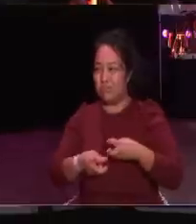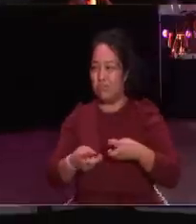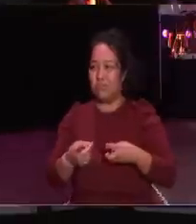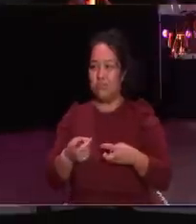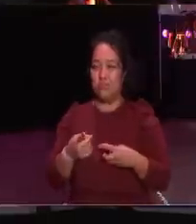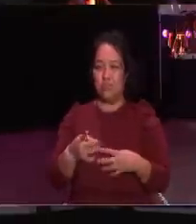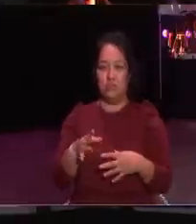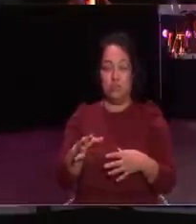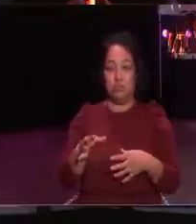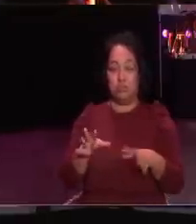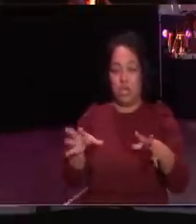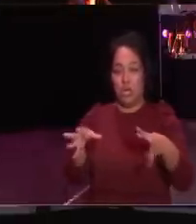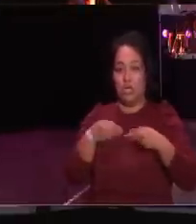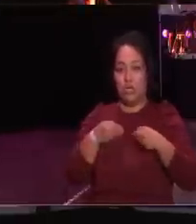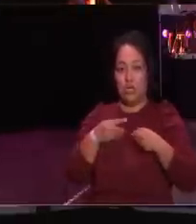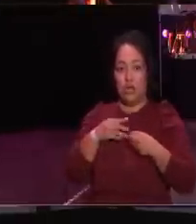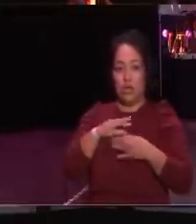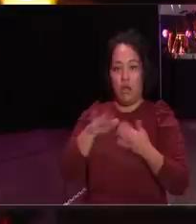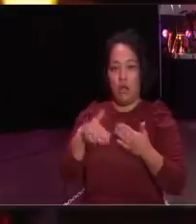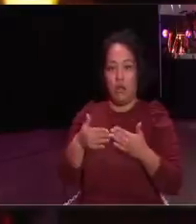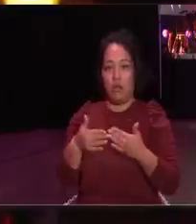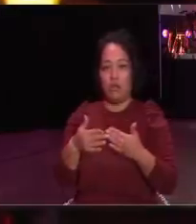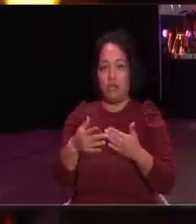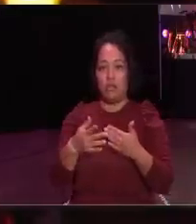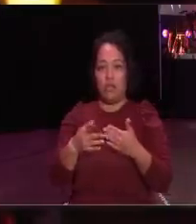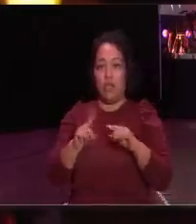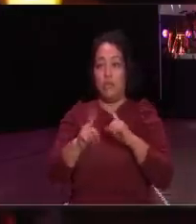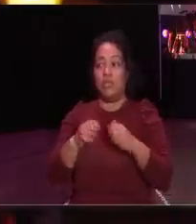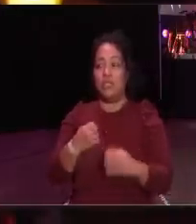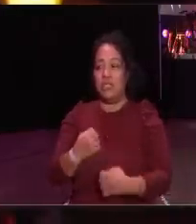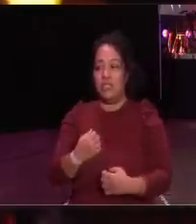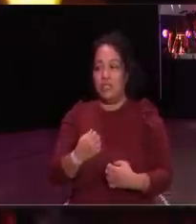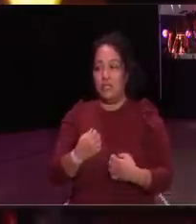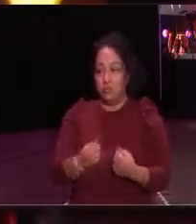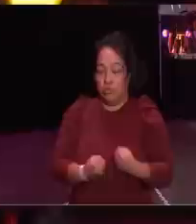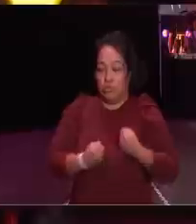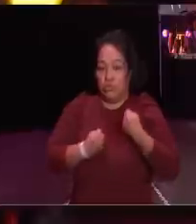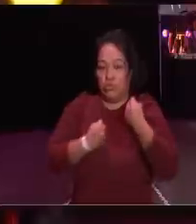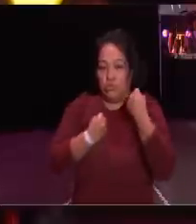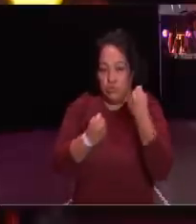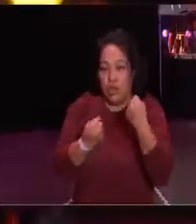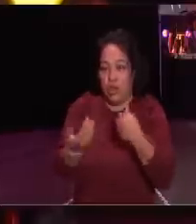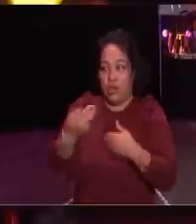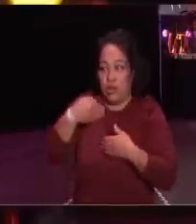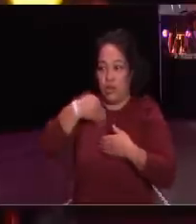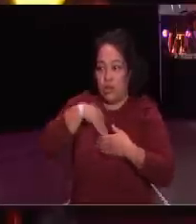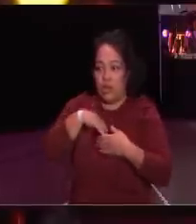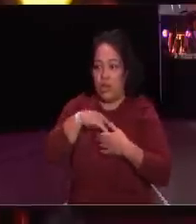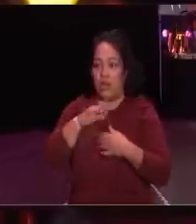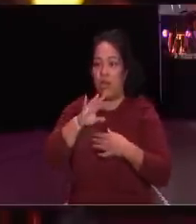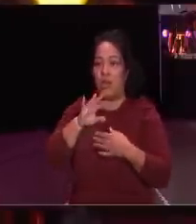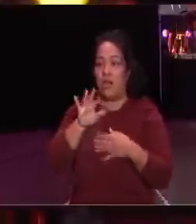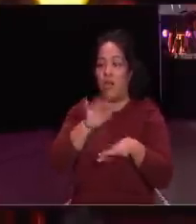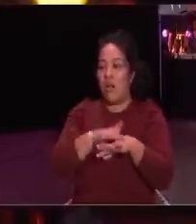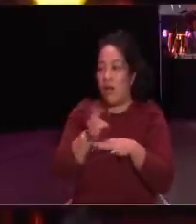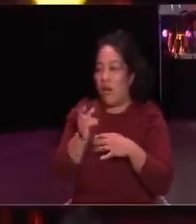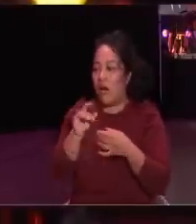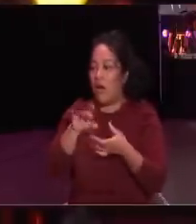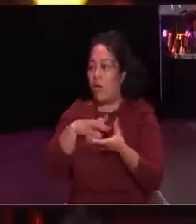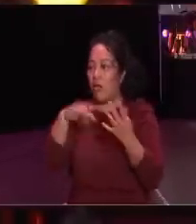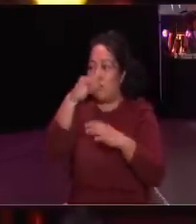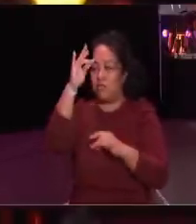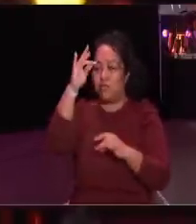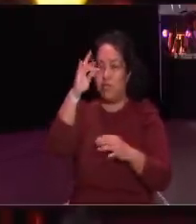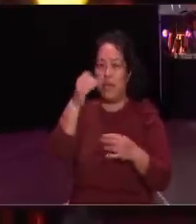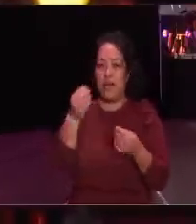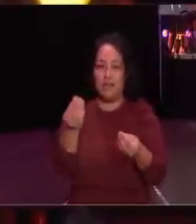take. Pero hay una fuerza por dentro. But there is a strength on the inside. Que es el Espíritu Santo de Dios. That is the Holy Spirit of God. Que le ha dado a la